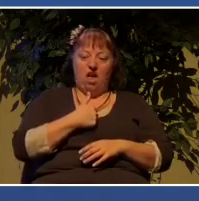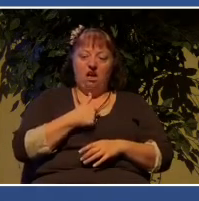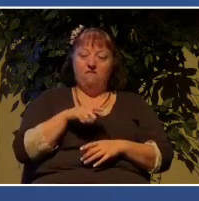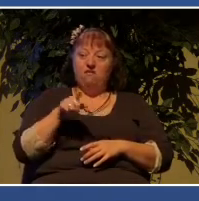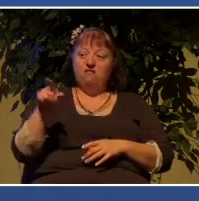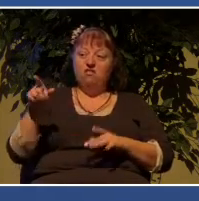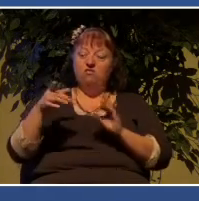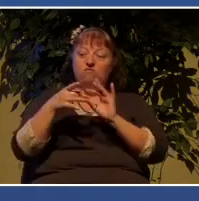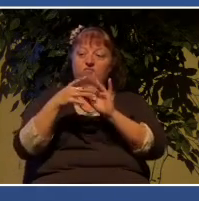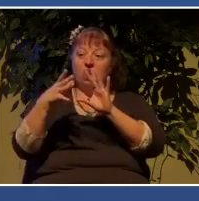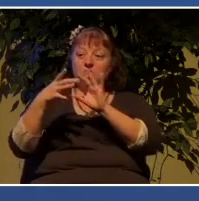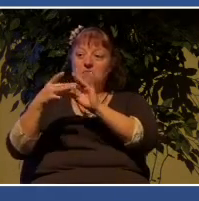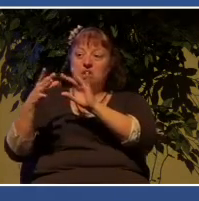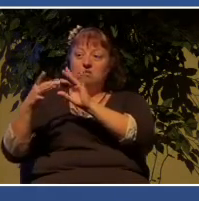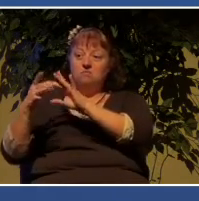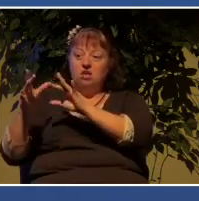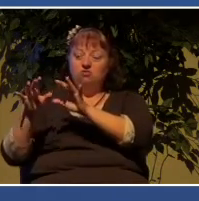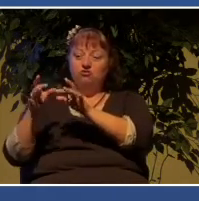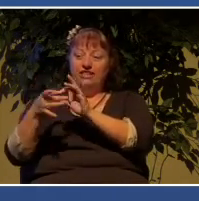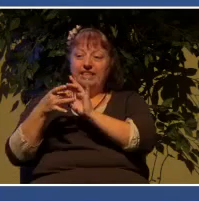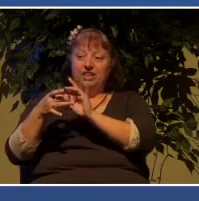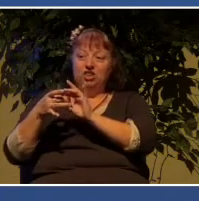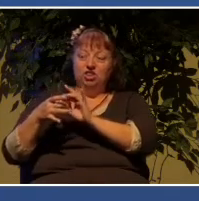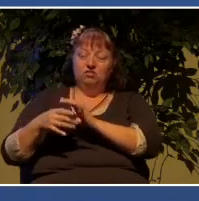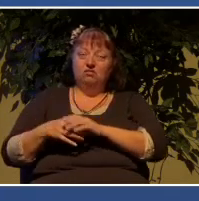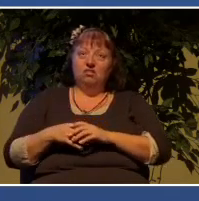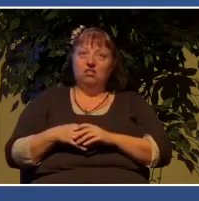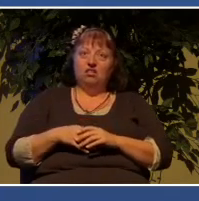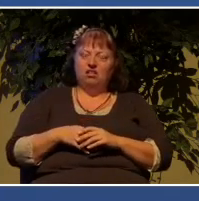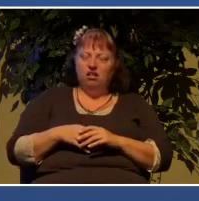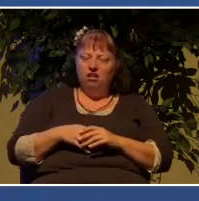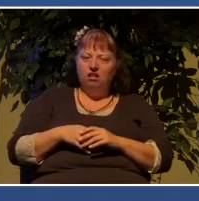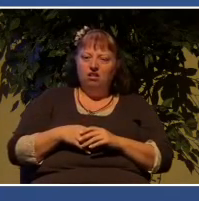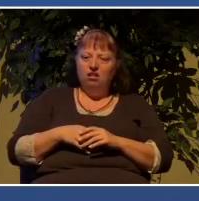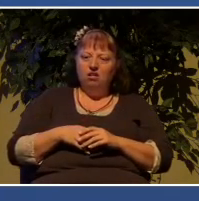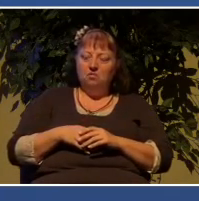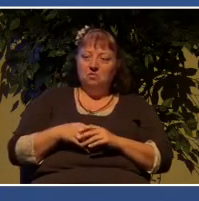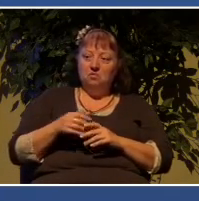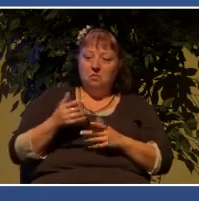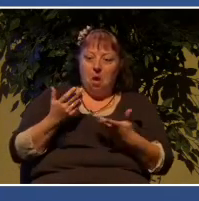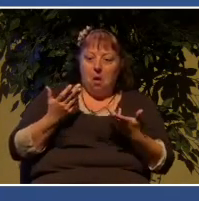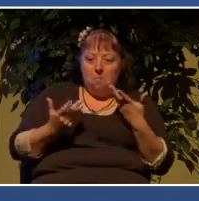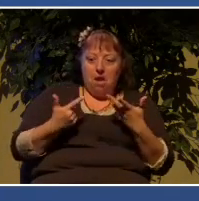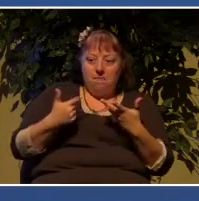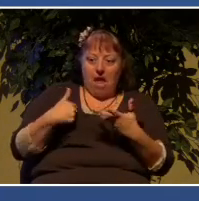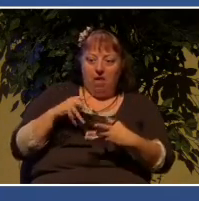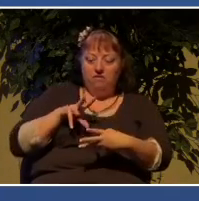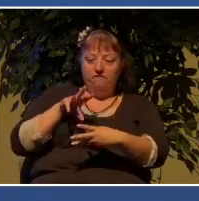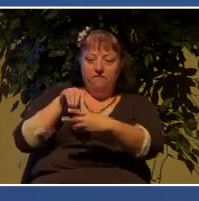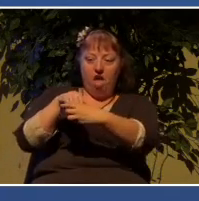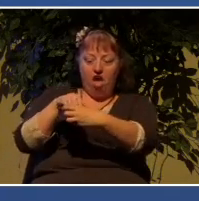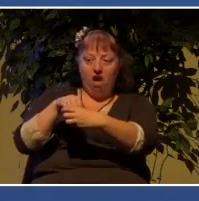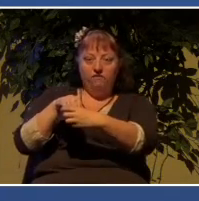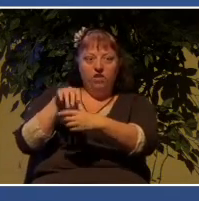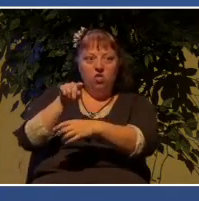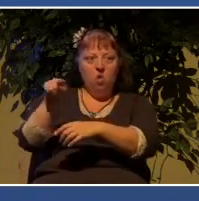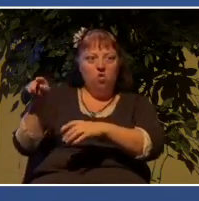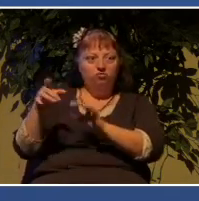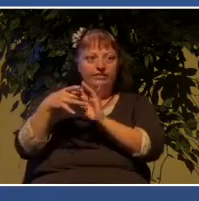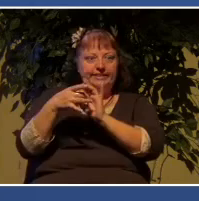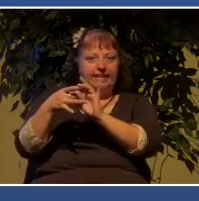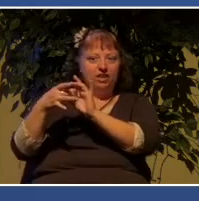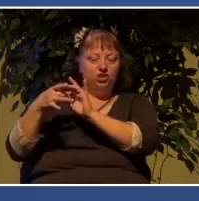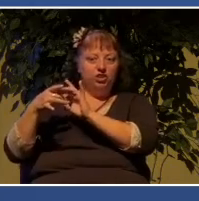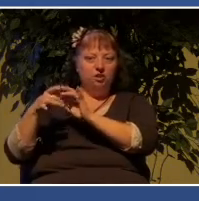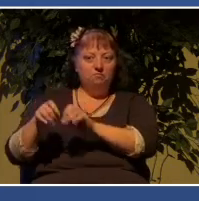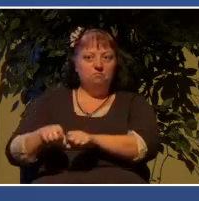relationships. And I, you know, in many, who knows what I contributed to those broken relationships, right? Certainly not